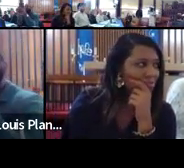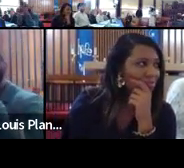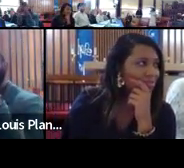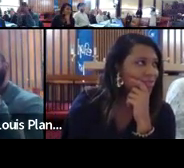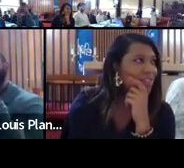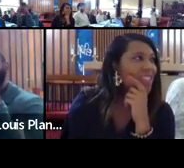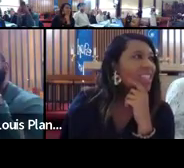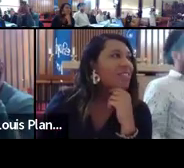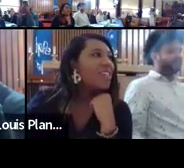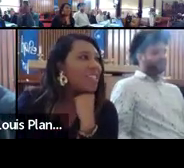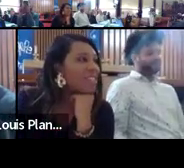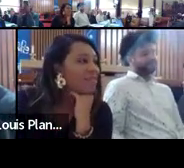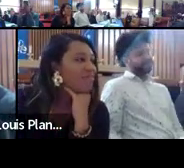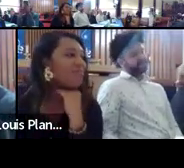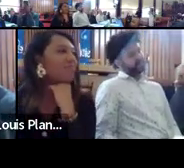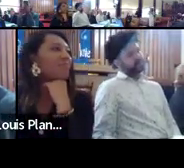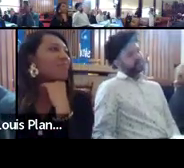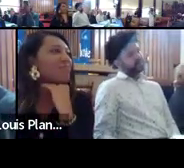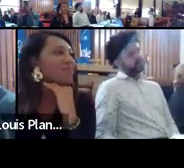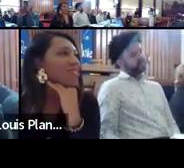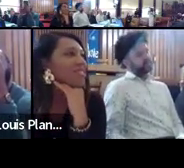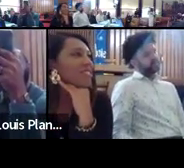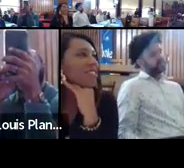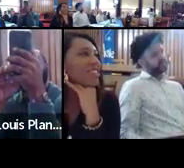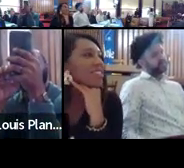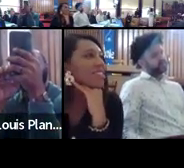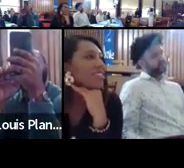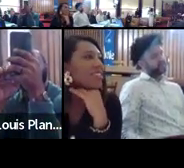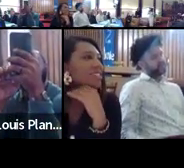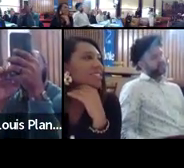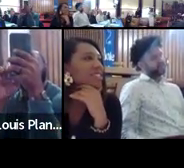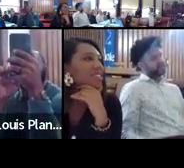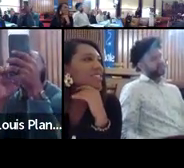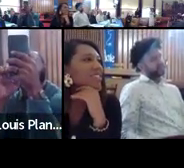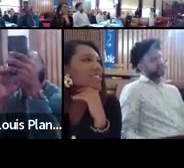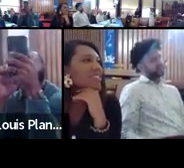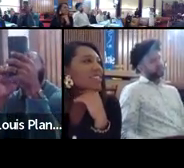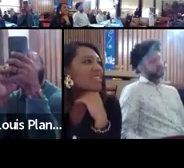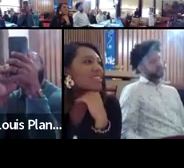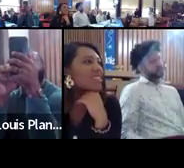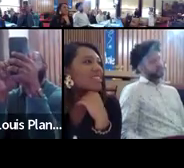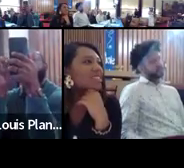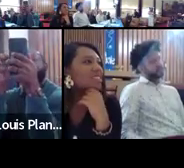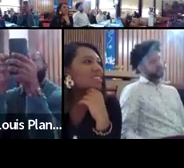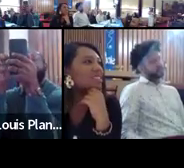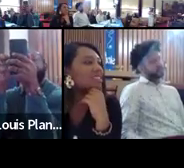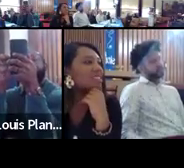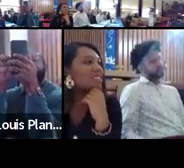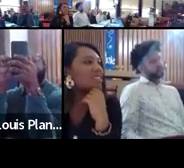Good evening, y'all. Good evening. Sunny Hutton, resident of Kingsway East, and also